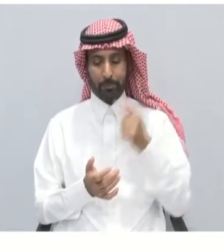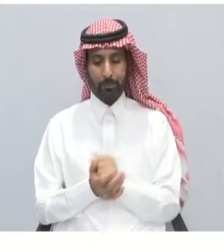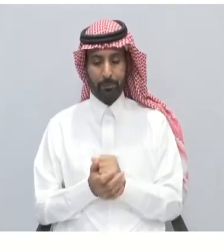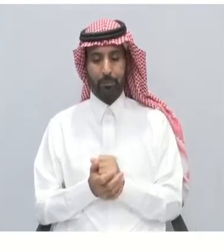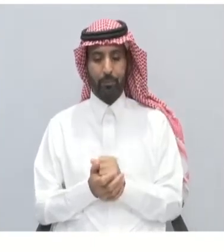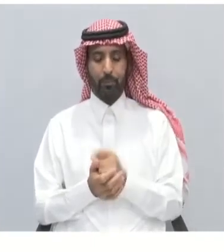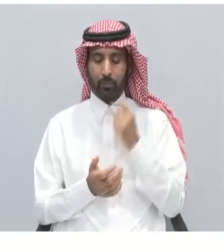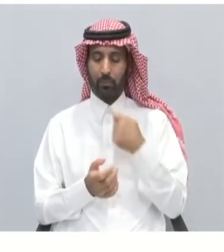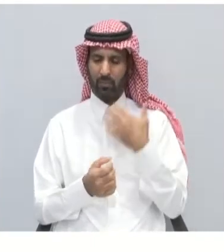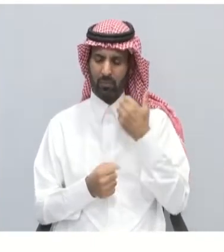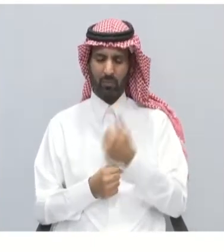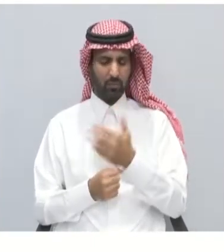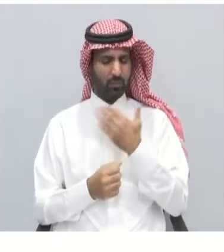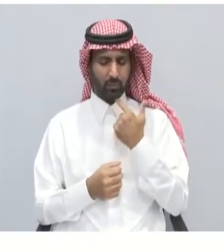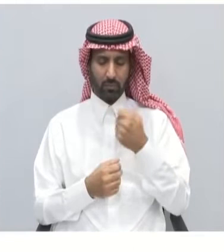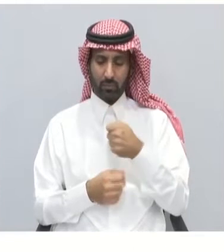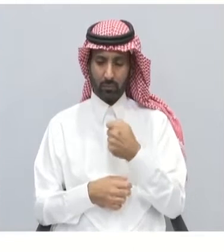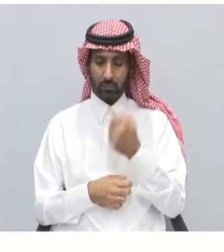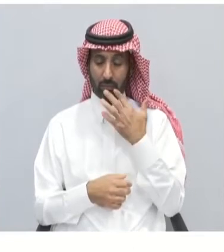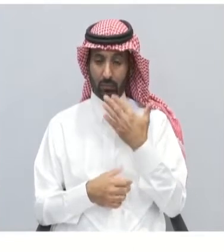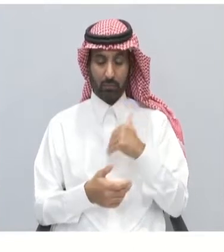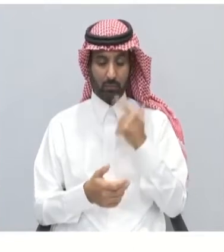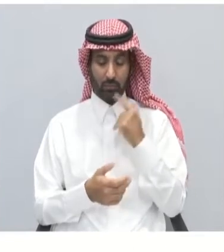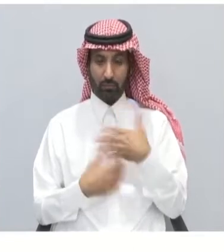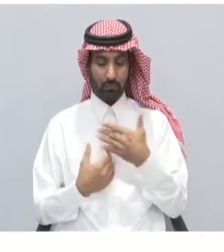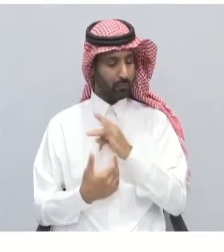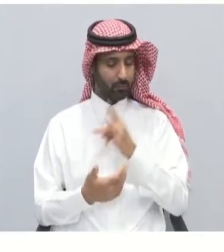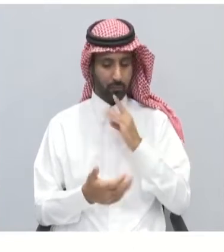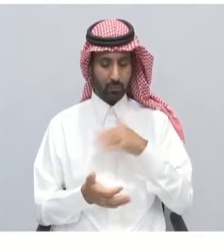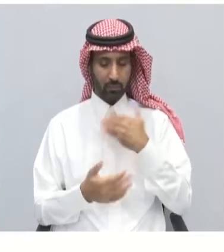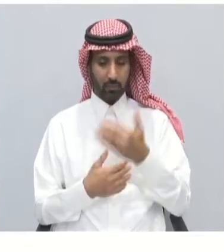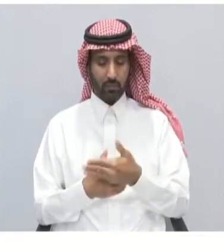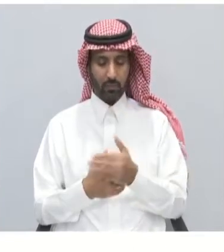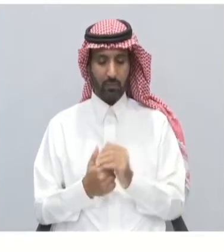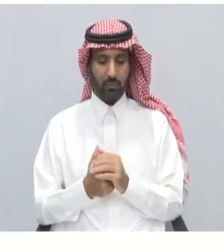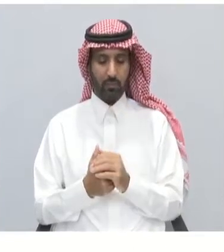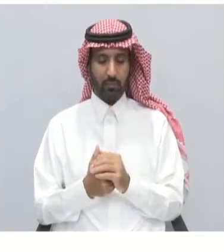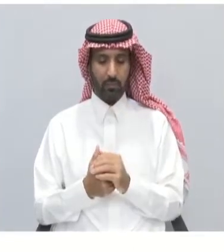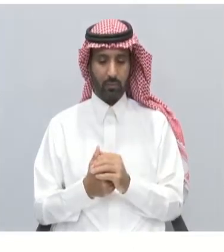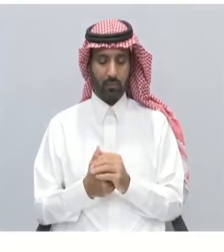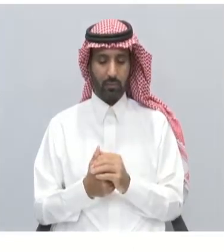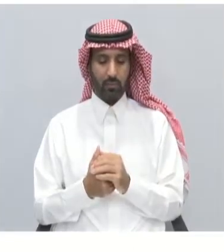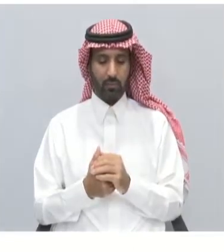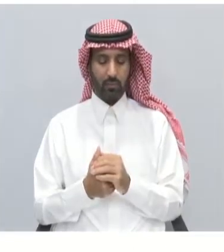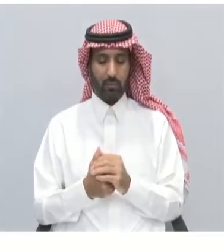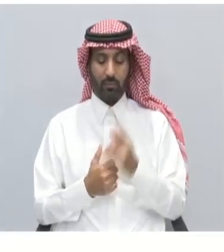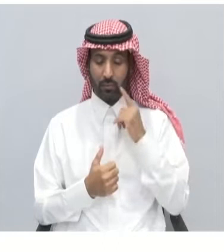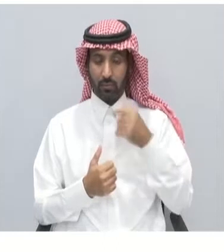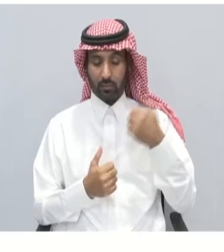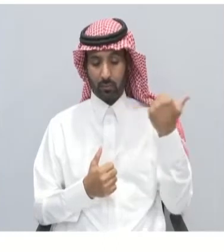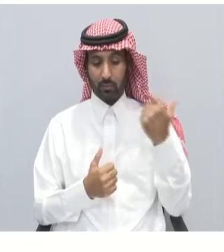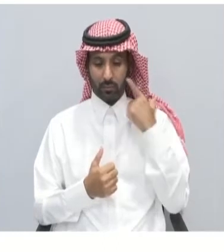someone. Give up means express, sorry, it's not D, it's B.